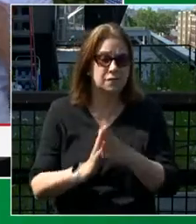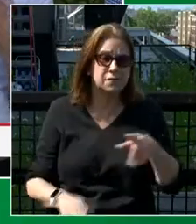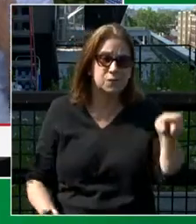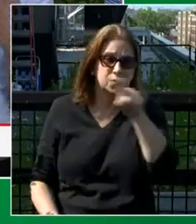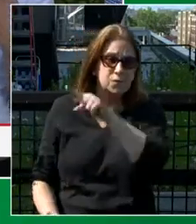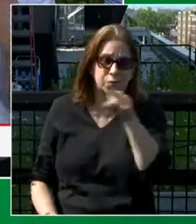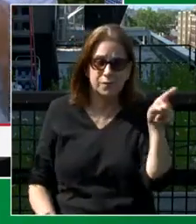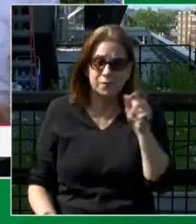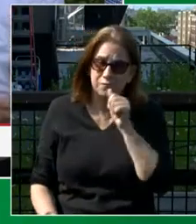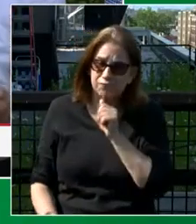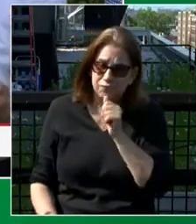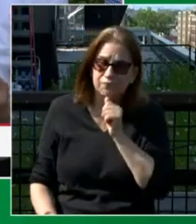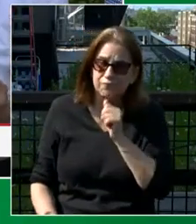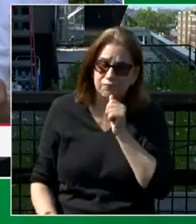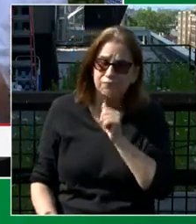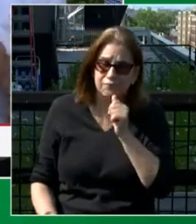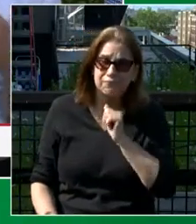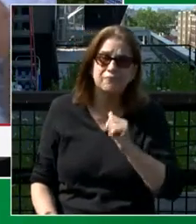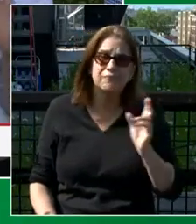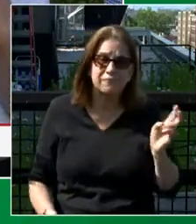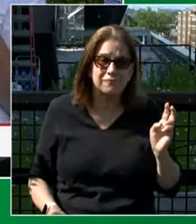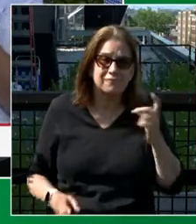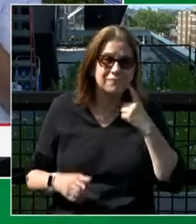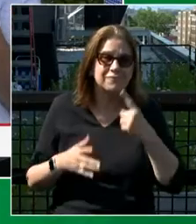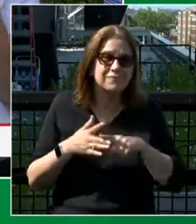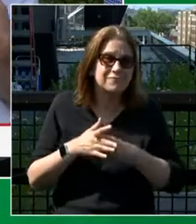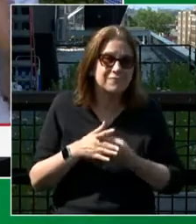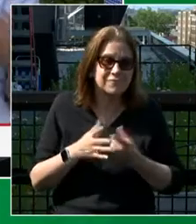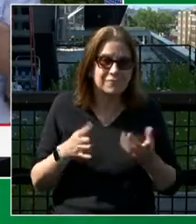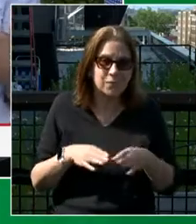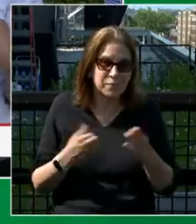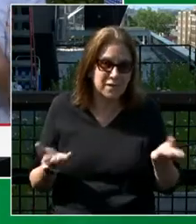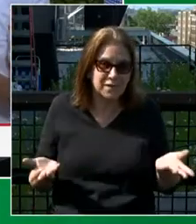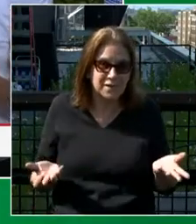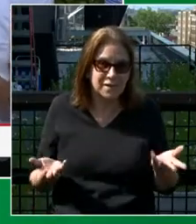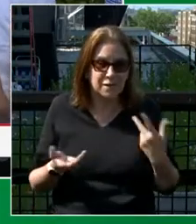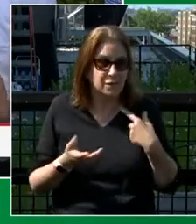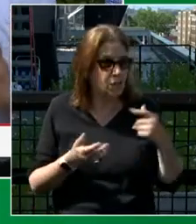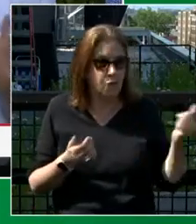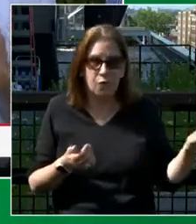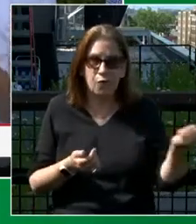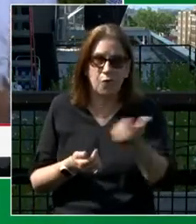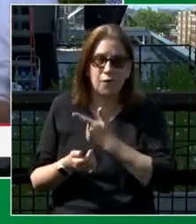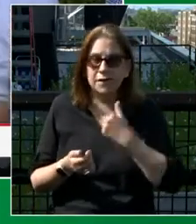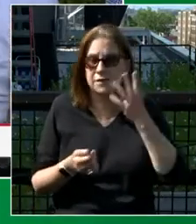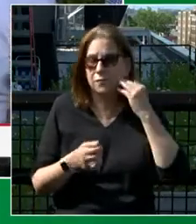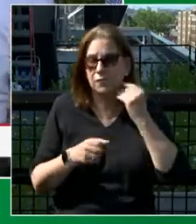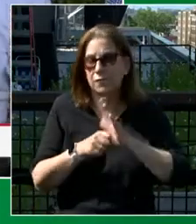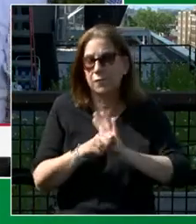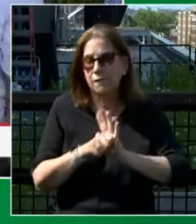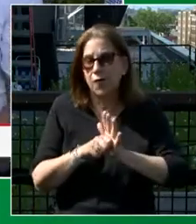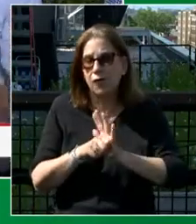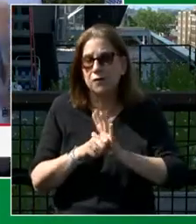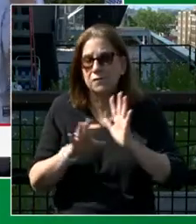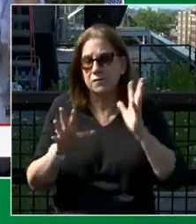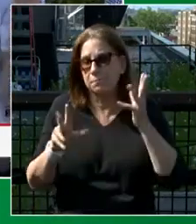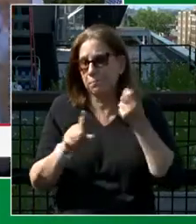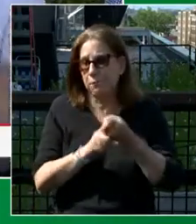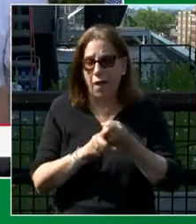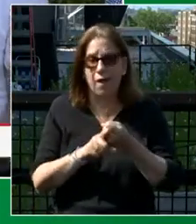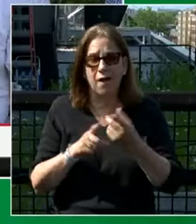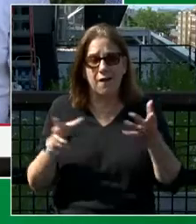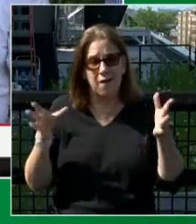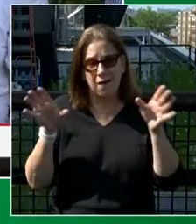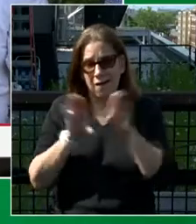something that's once in a lifetime. So it might take more than a week, maybe a couple more weeks to get to those levels